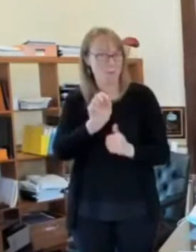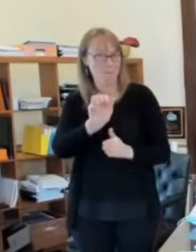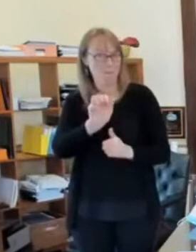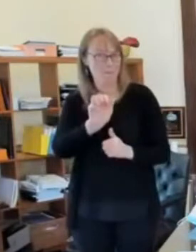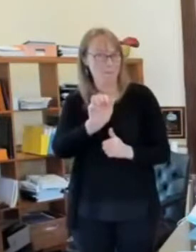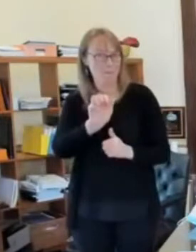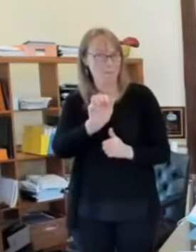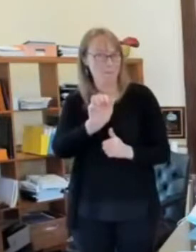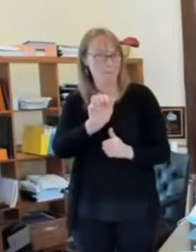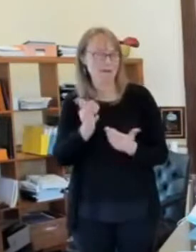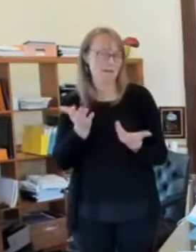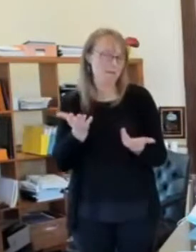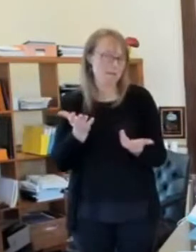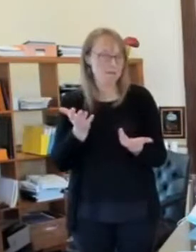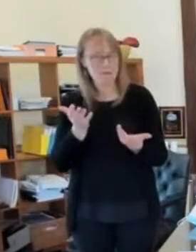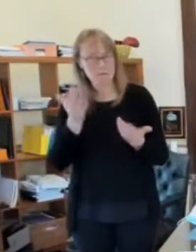show